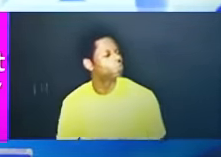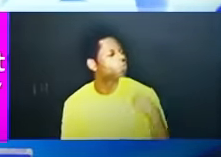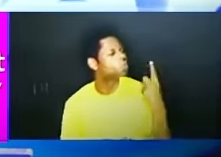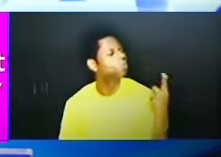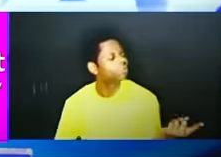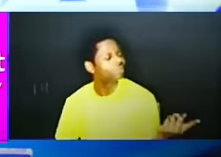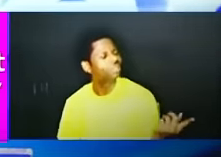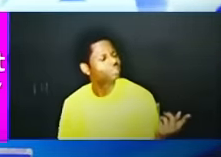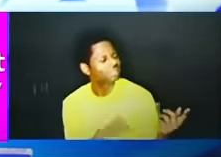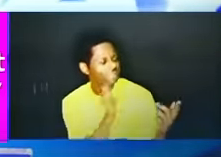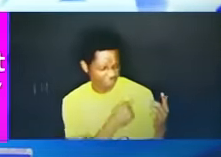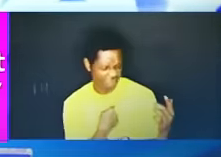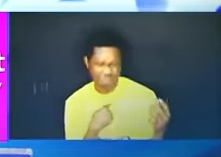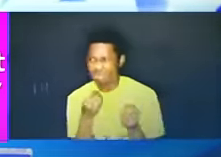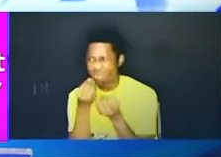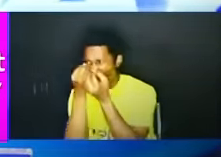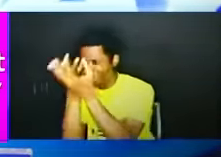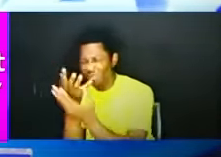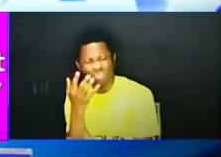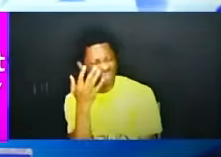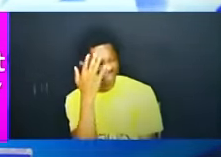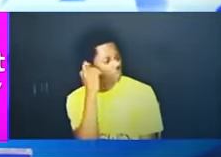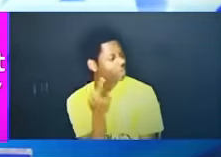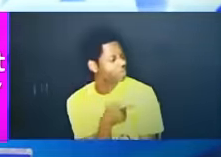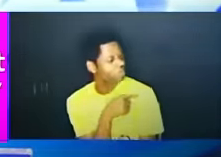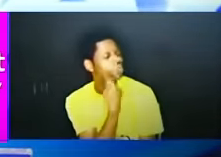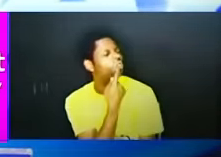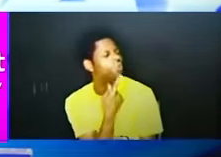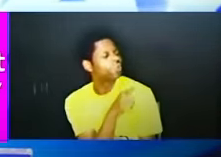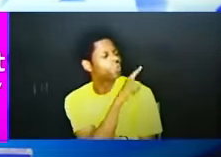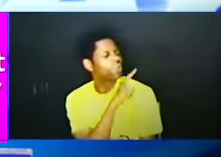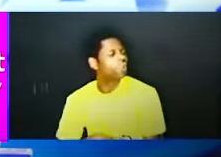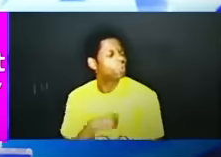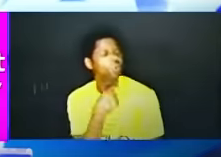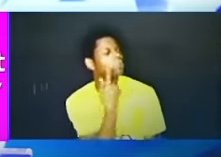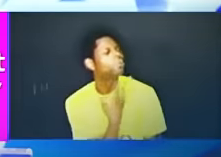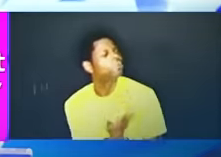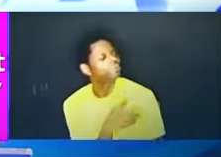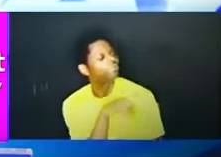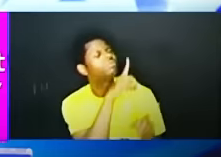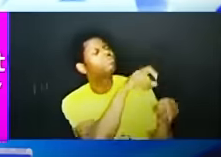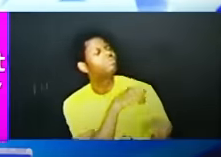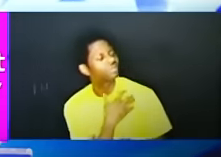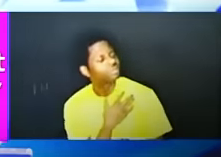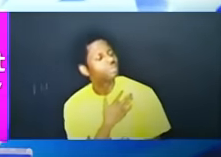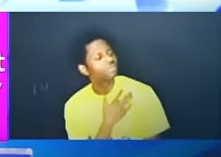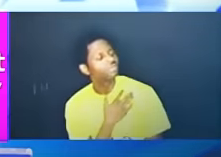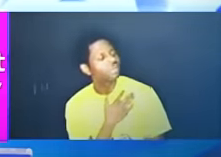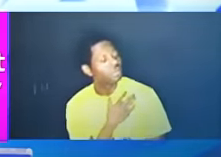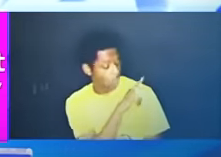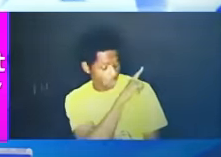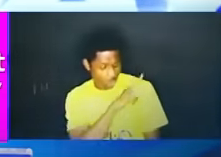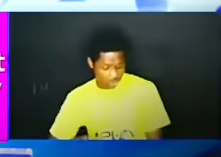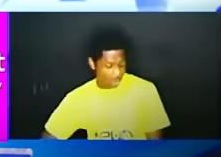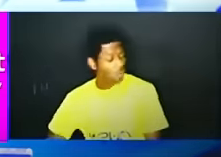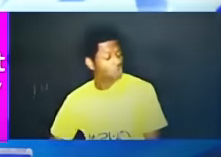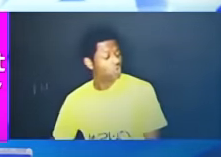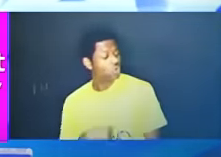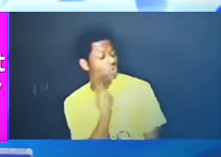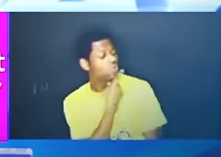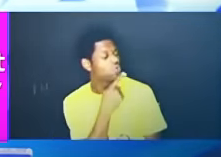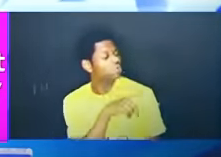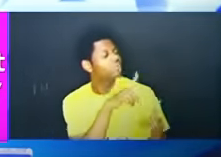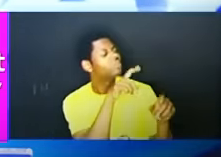I should obey him and let Israel go. Who is the Lord? Who is the Lord who is presiding over